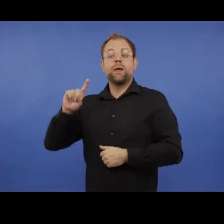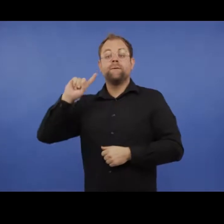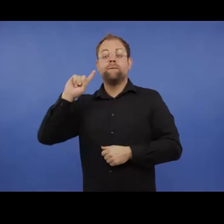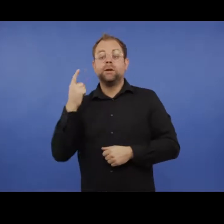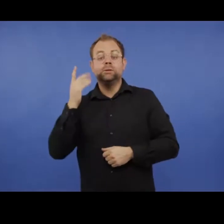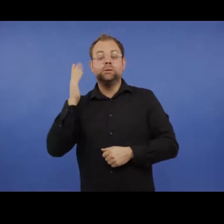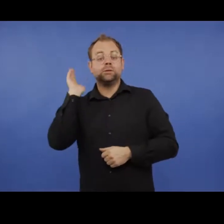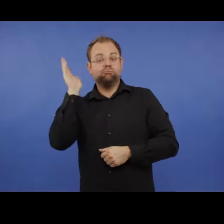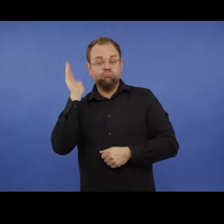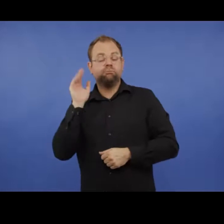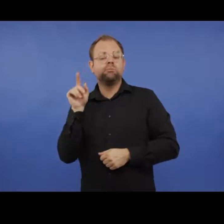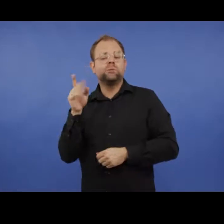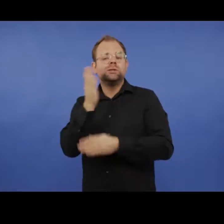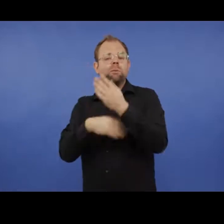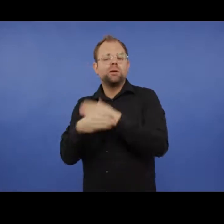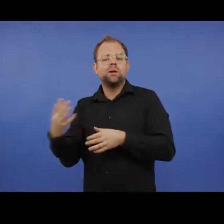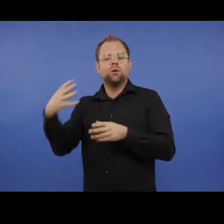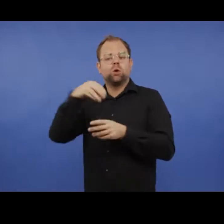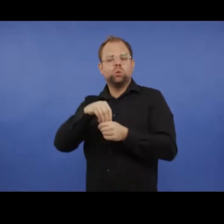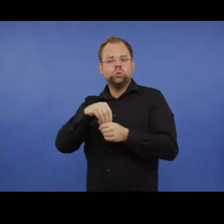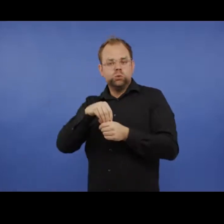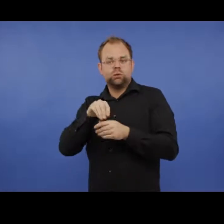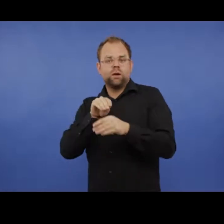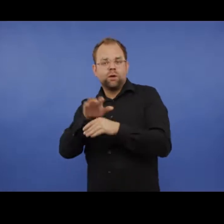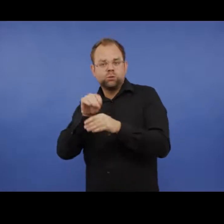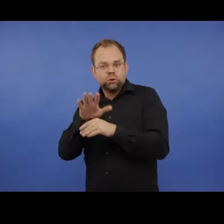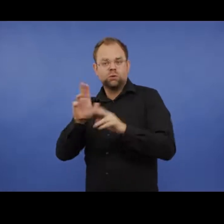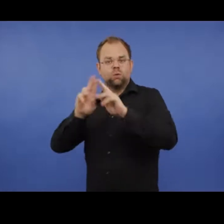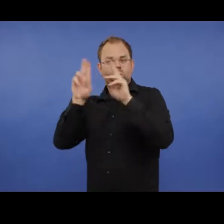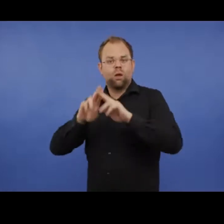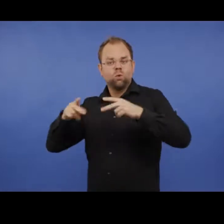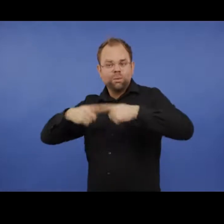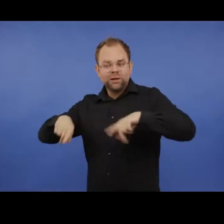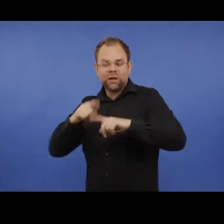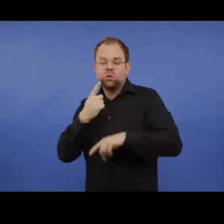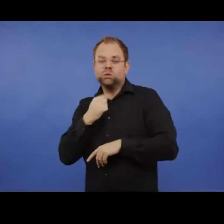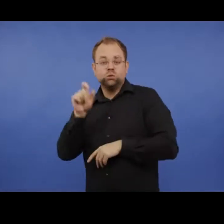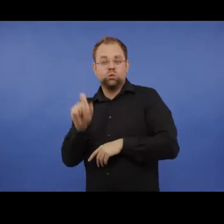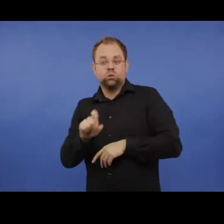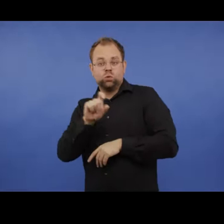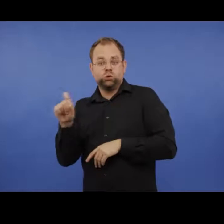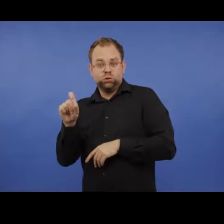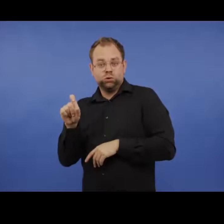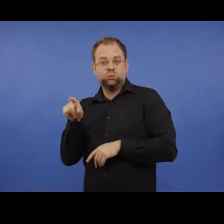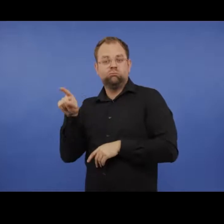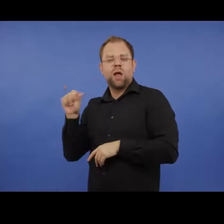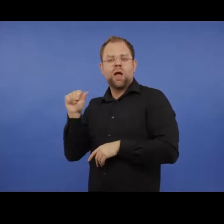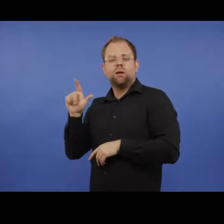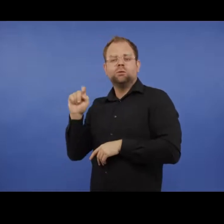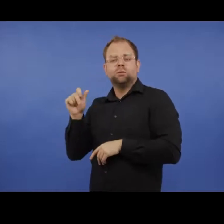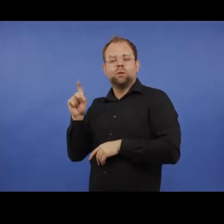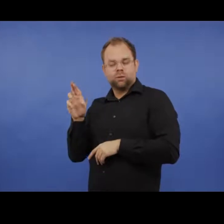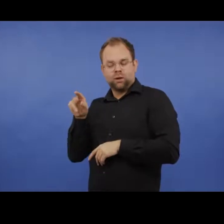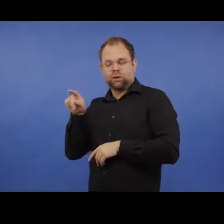horizons, we have Diane Richler of immense experience in Inclusion International and